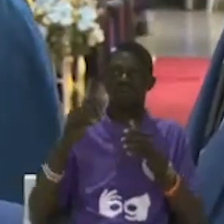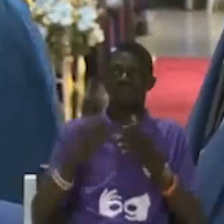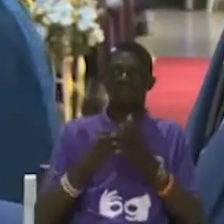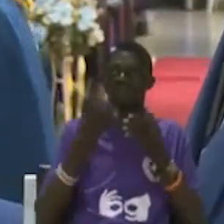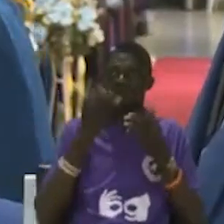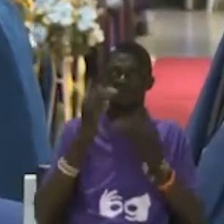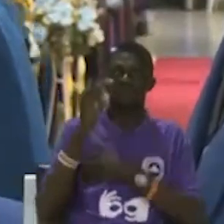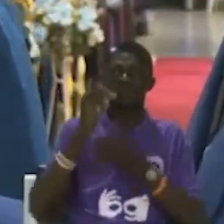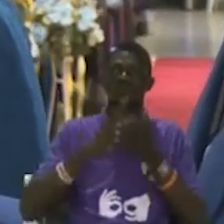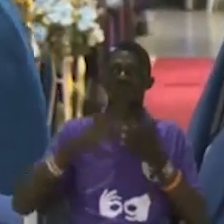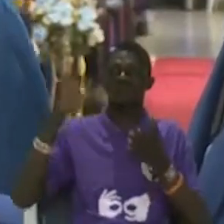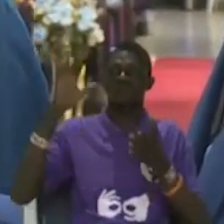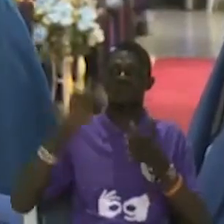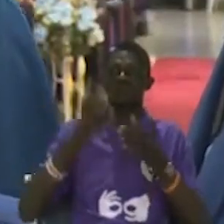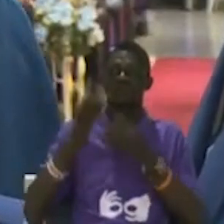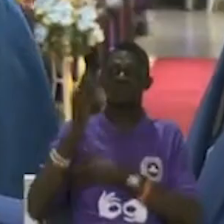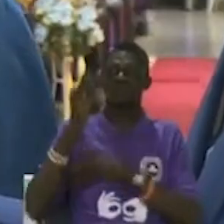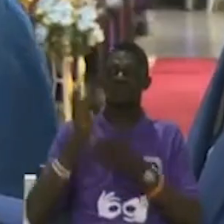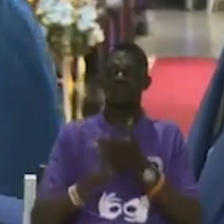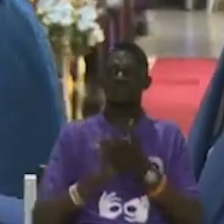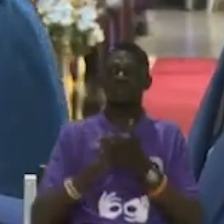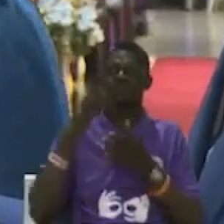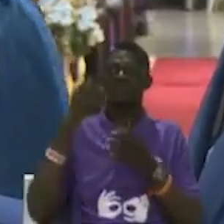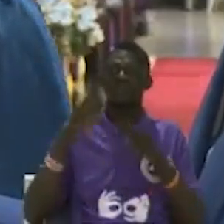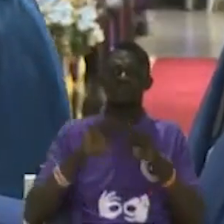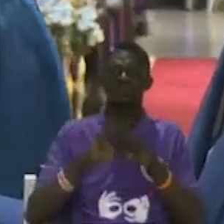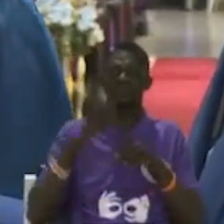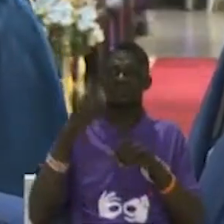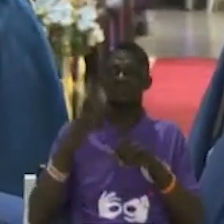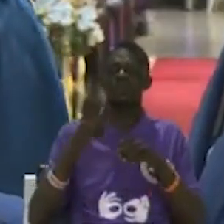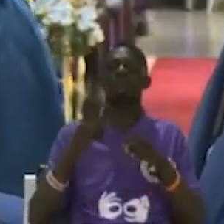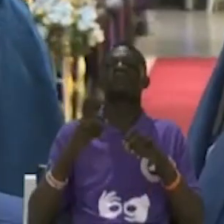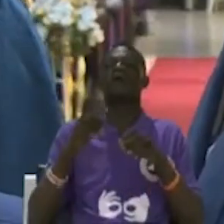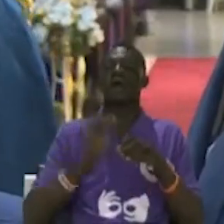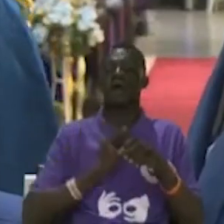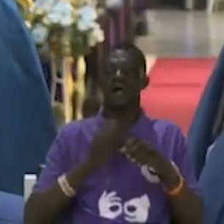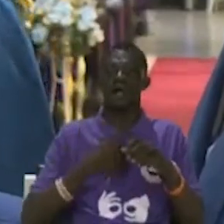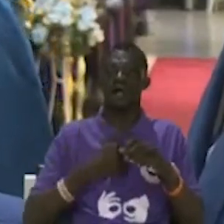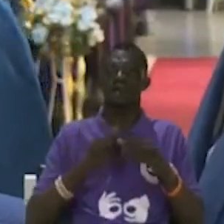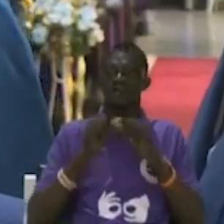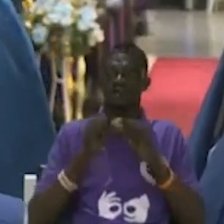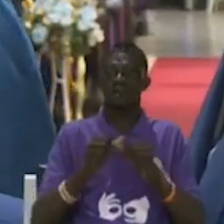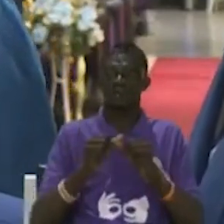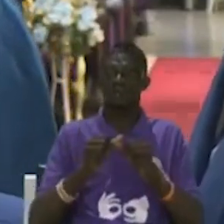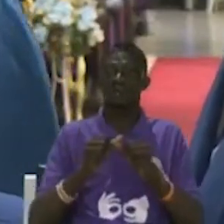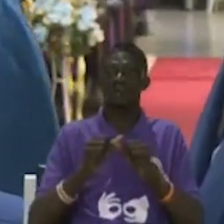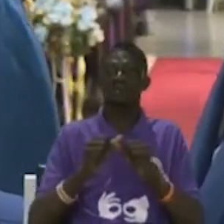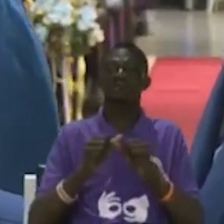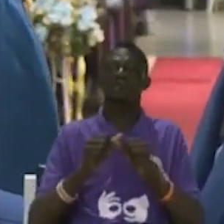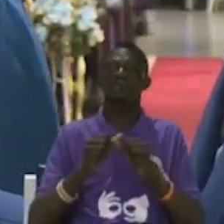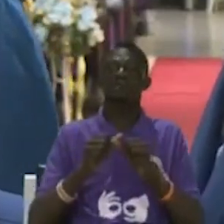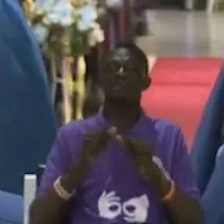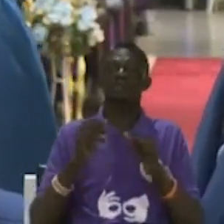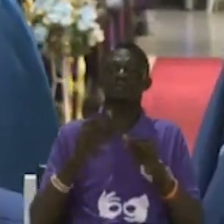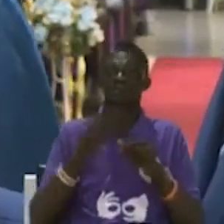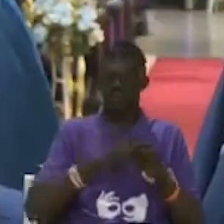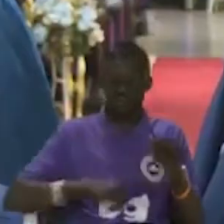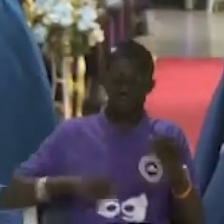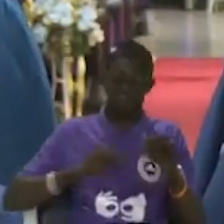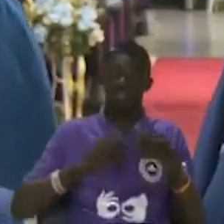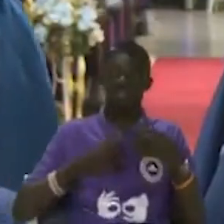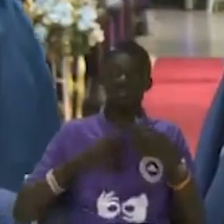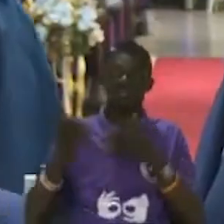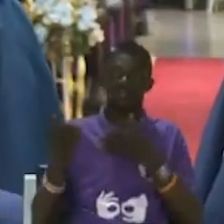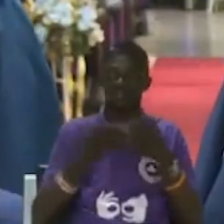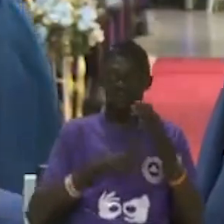to give glory to the Almighty God that even though I have a permanent colostomy, because the surgery I had, they